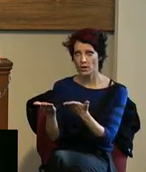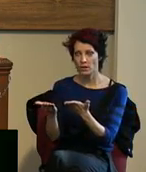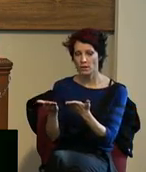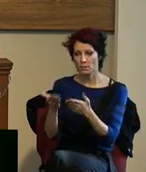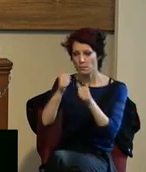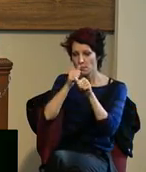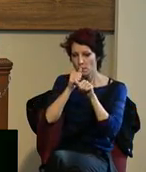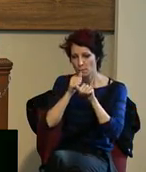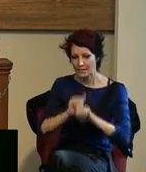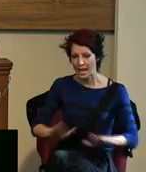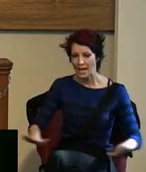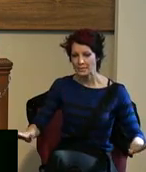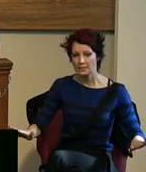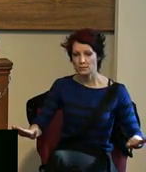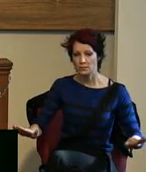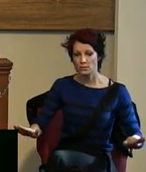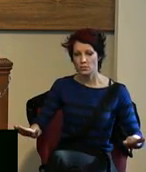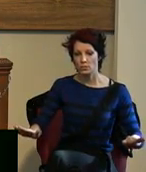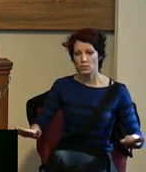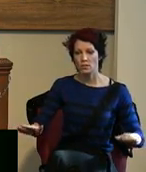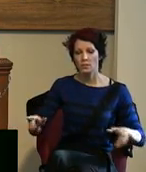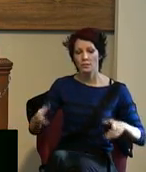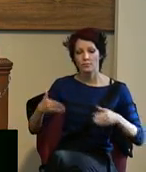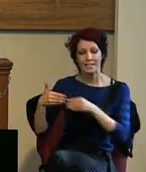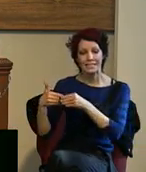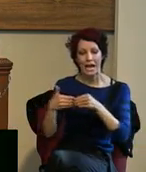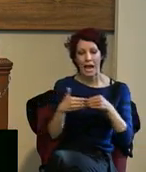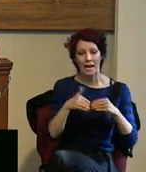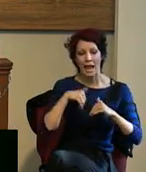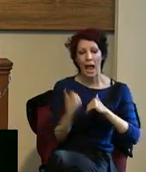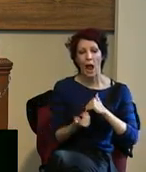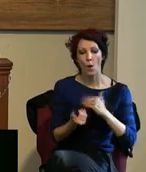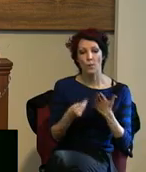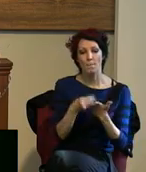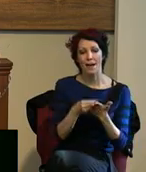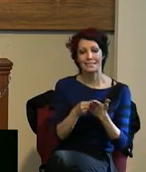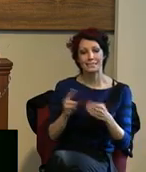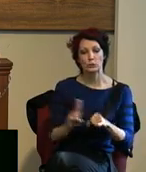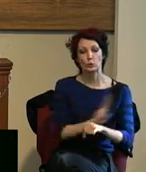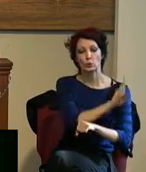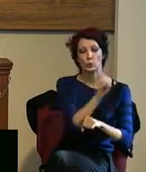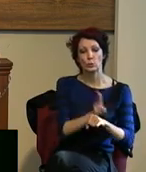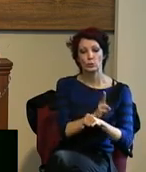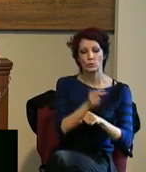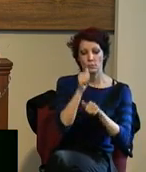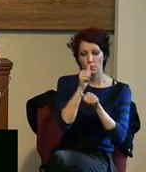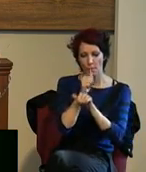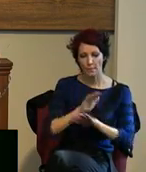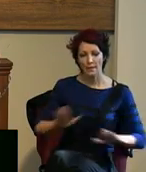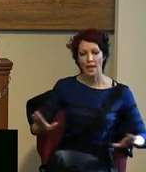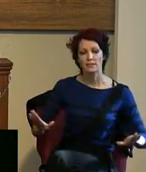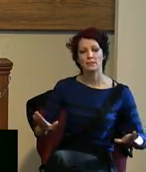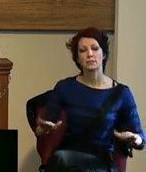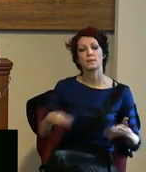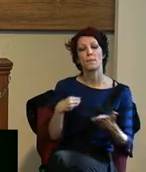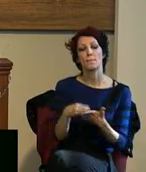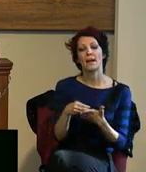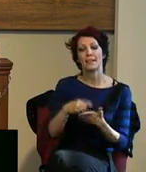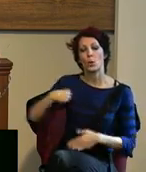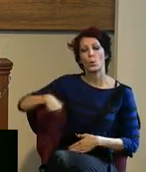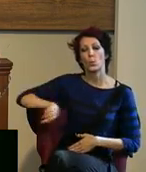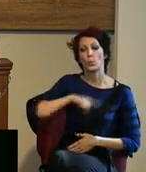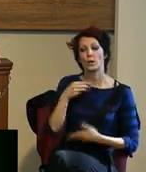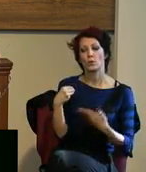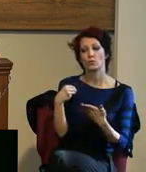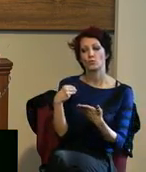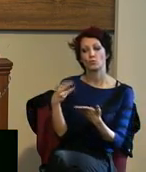that you give this direction in its use that you bless all that we are able to do with the offering we are about to receive I pray this in